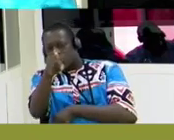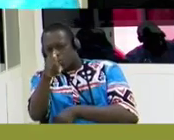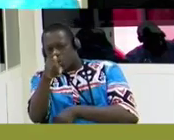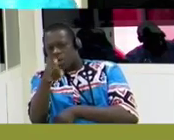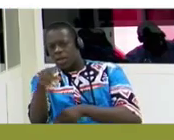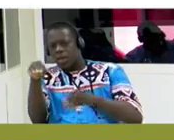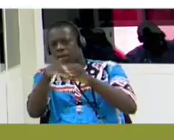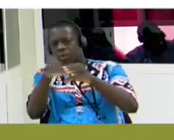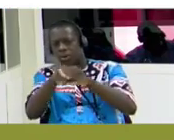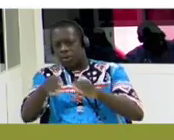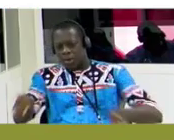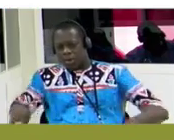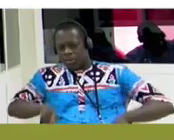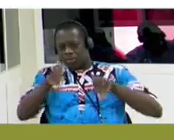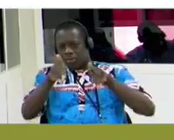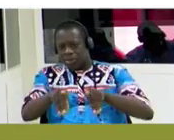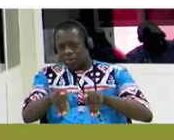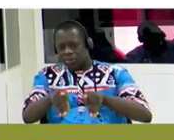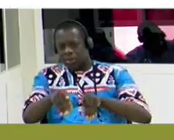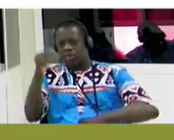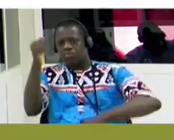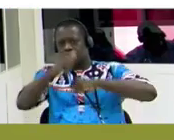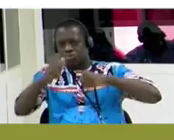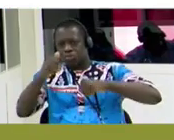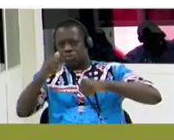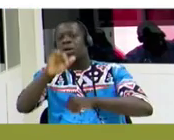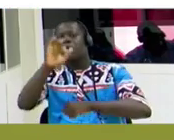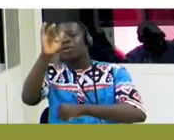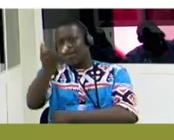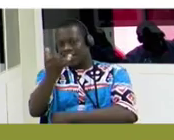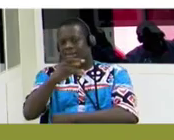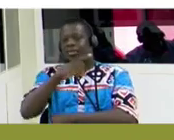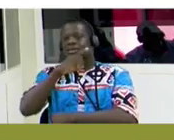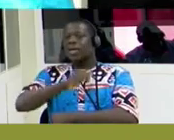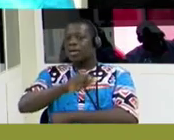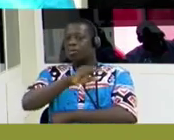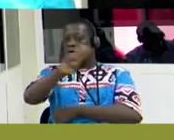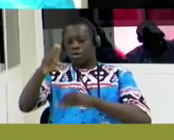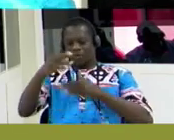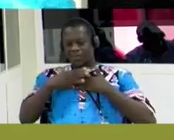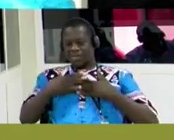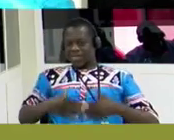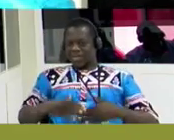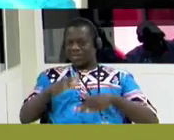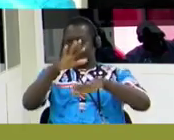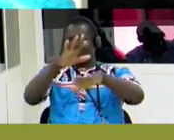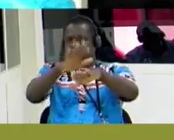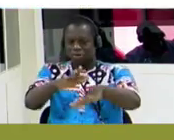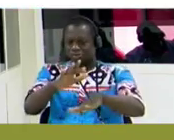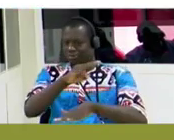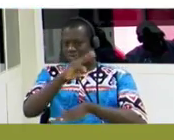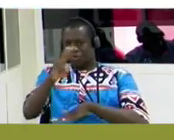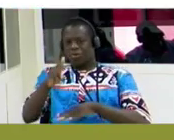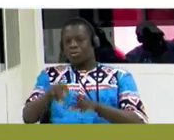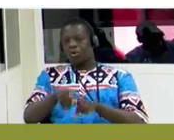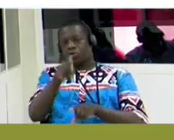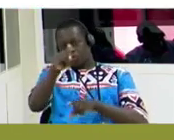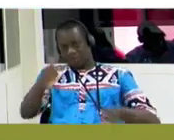this torture? Yes, sir, but not physically. But you participated nonetheless? Yes, sir.